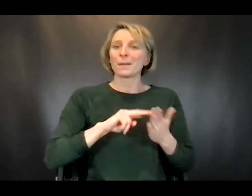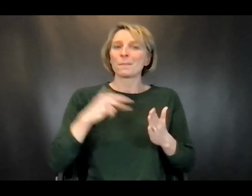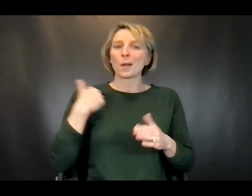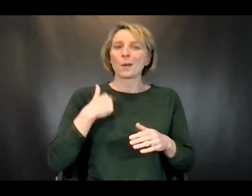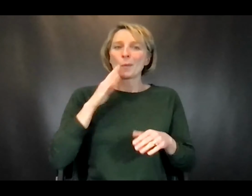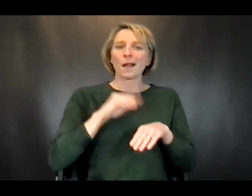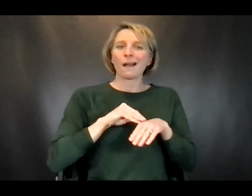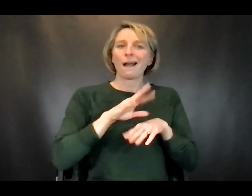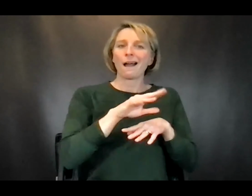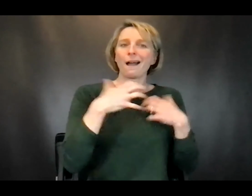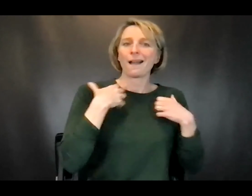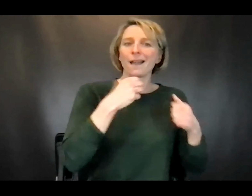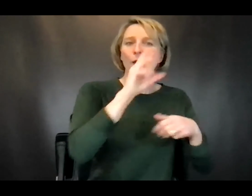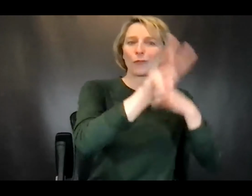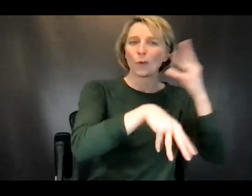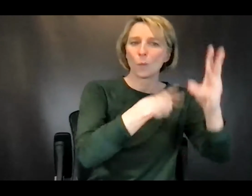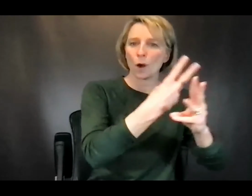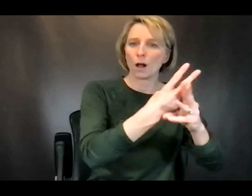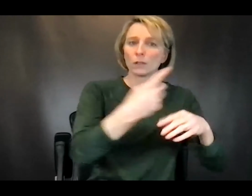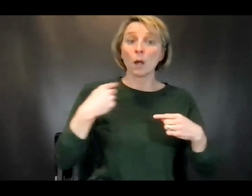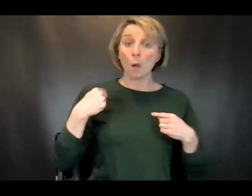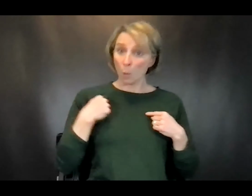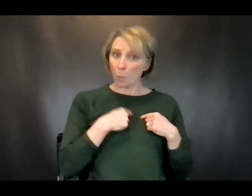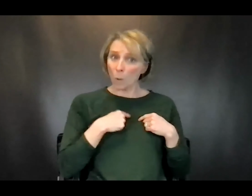The more healed we can show up,